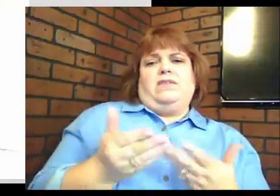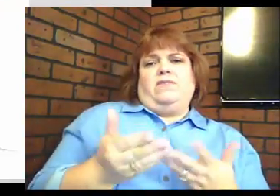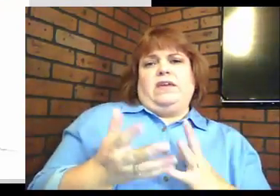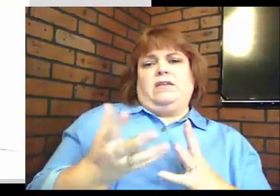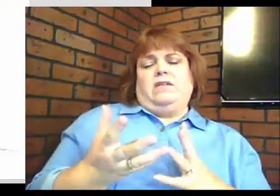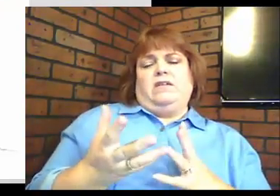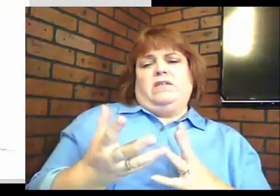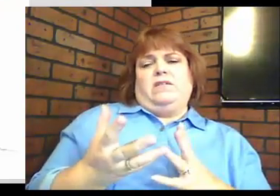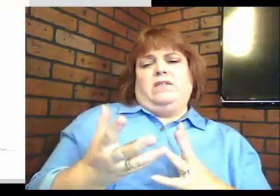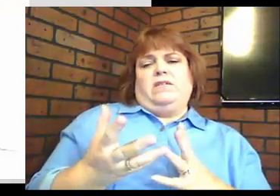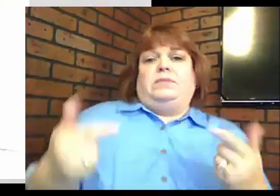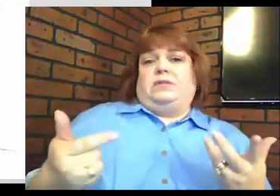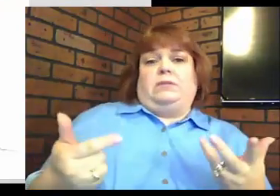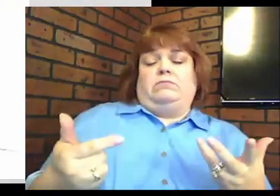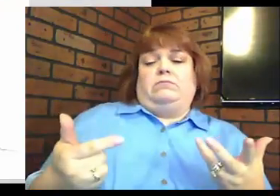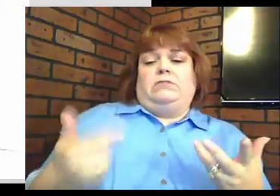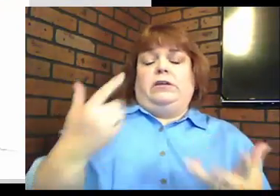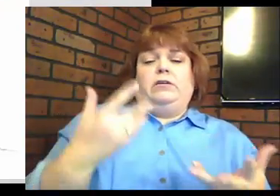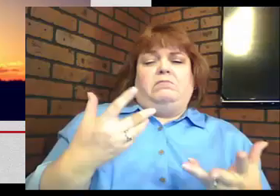ideas.